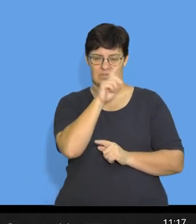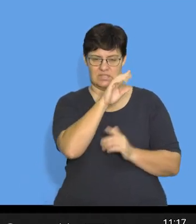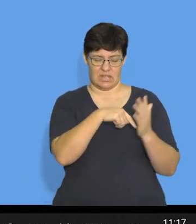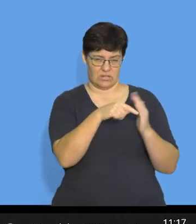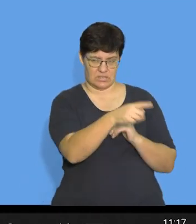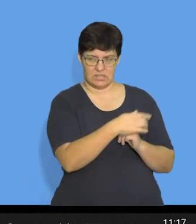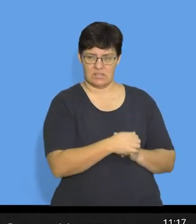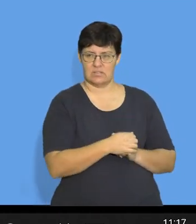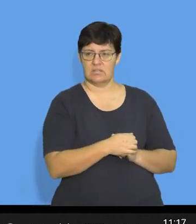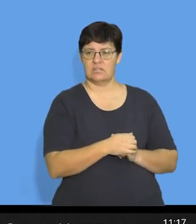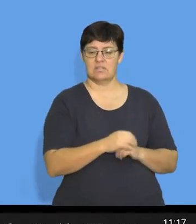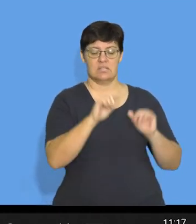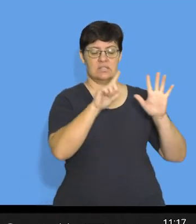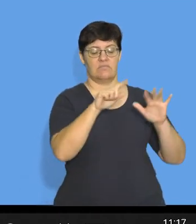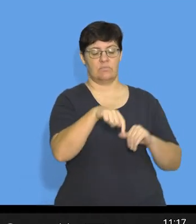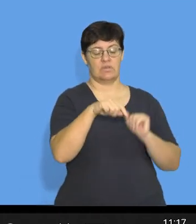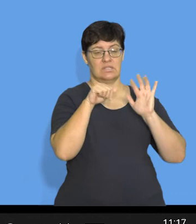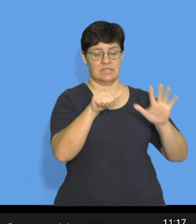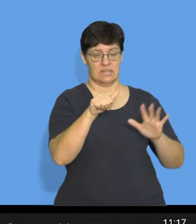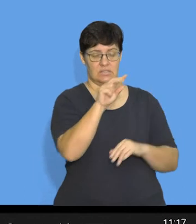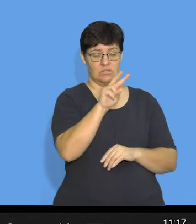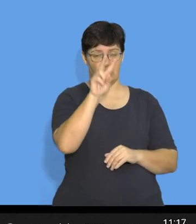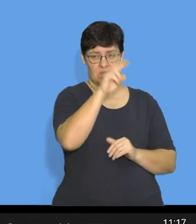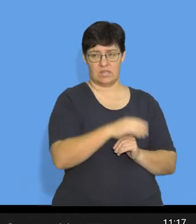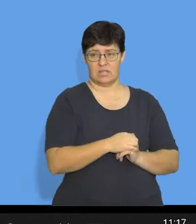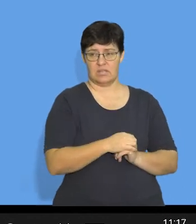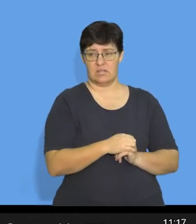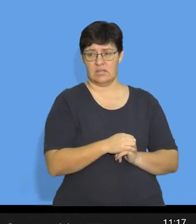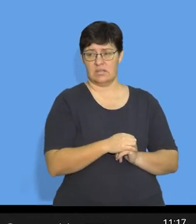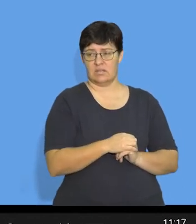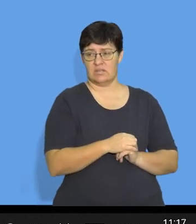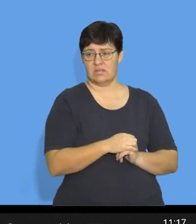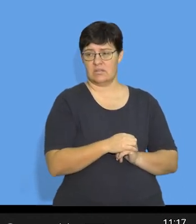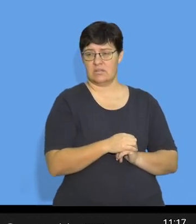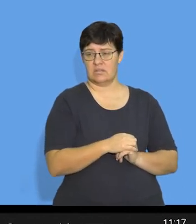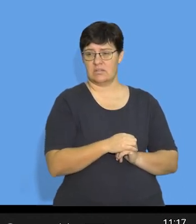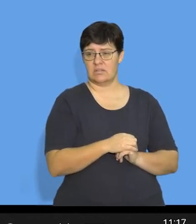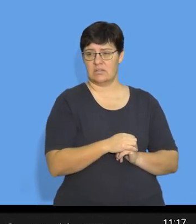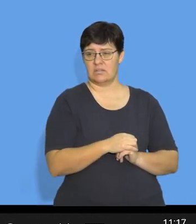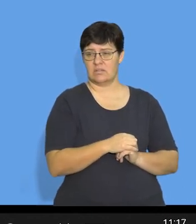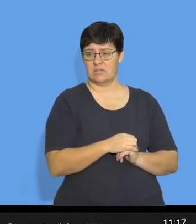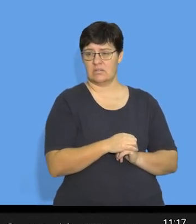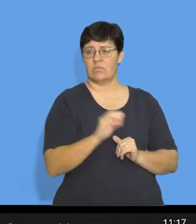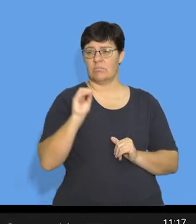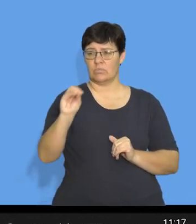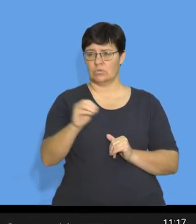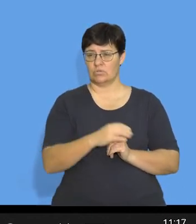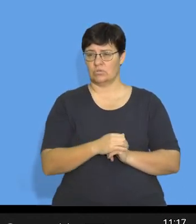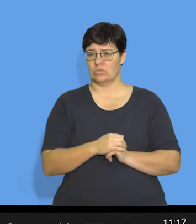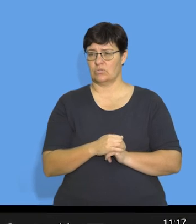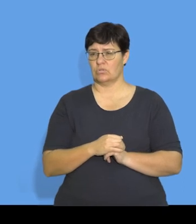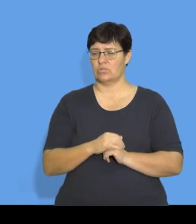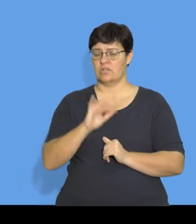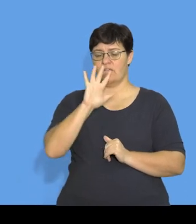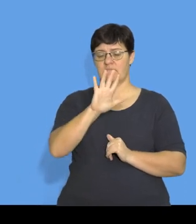So 7.6 squared, which I'm now going to put onto this